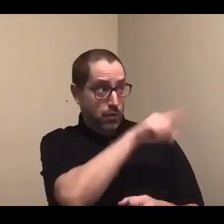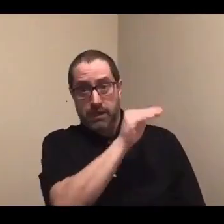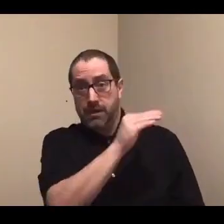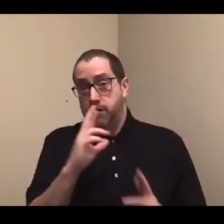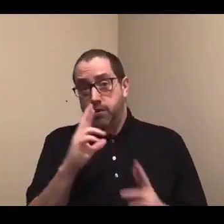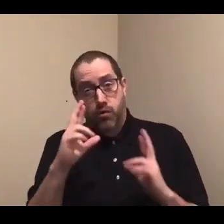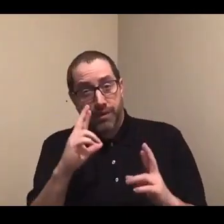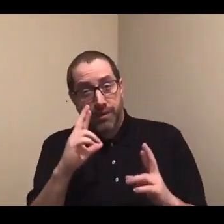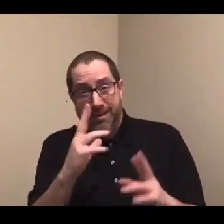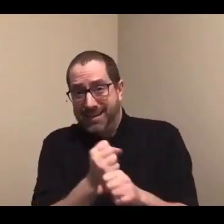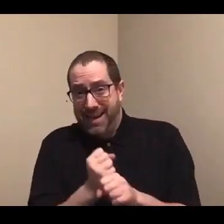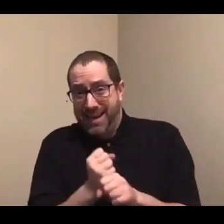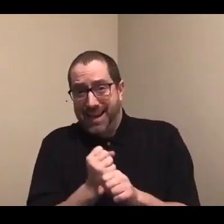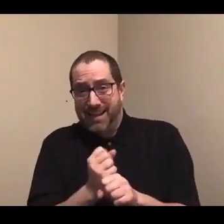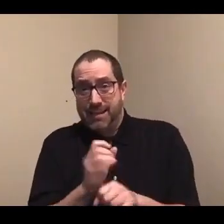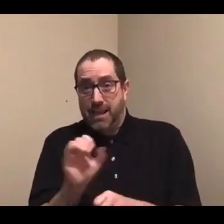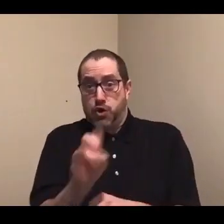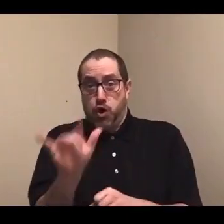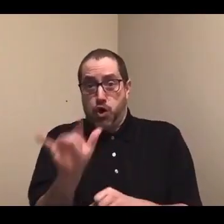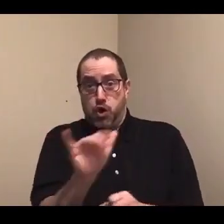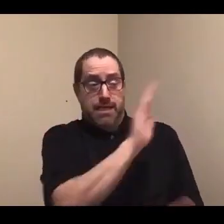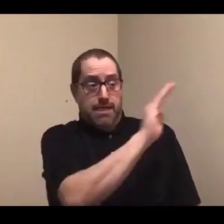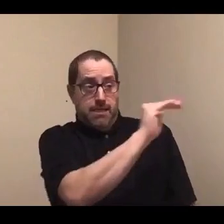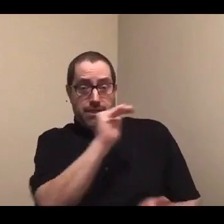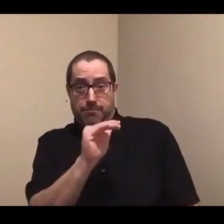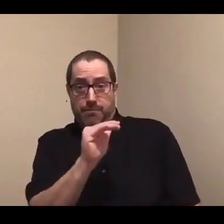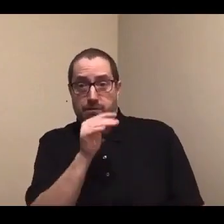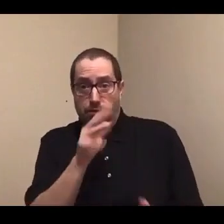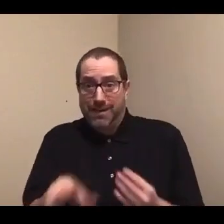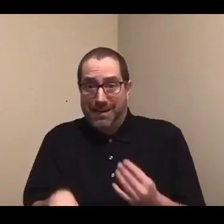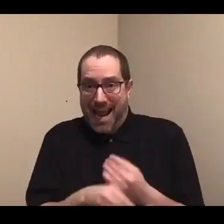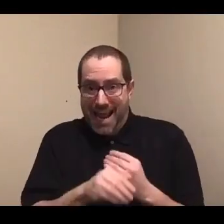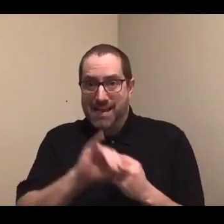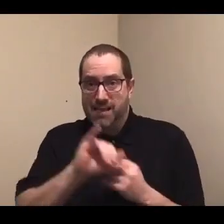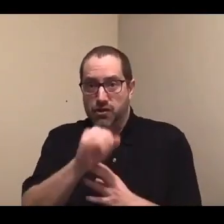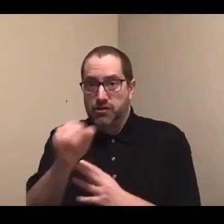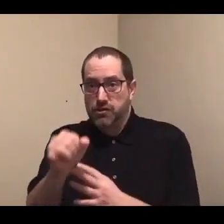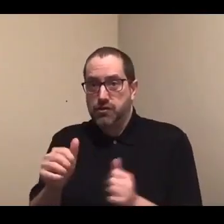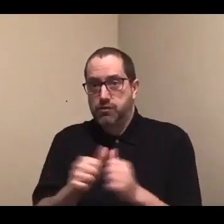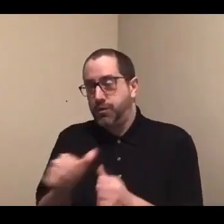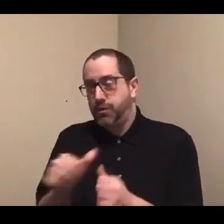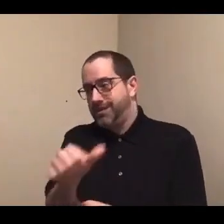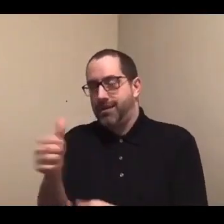shipment of Johnson & Johnson, so we can add that into our complement of our other vaccines that we have on hand.